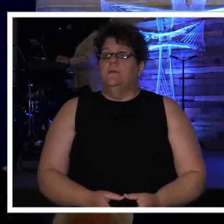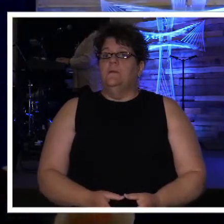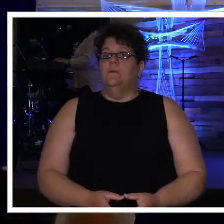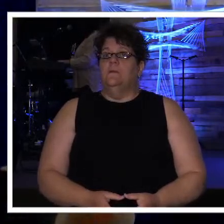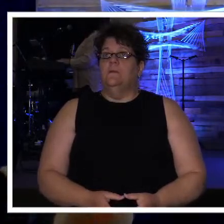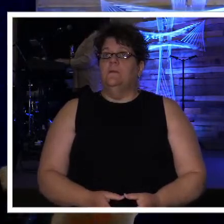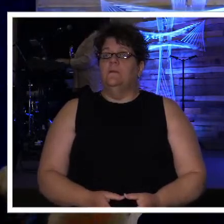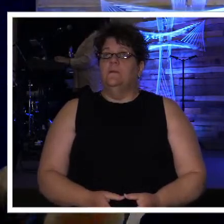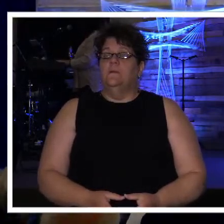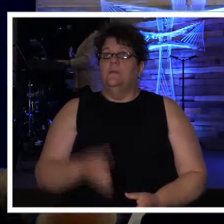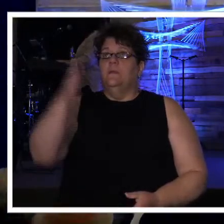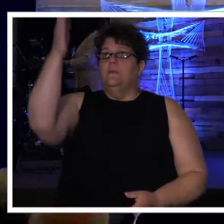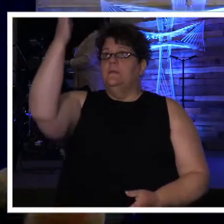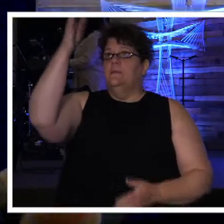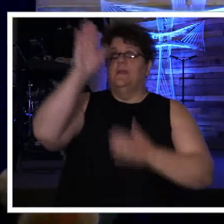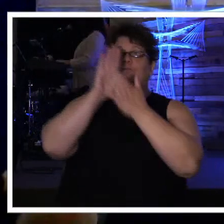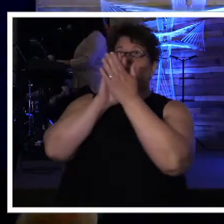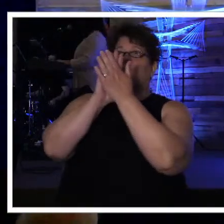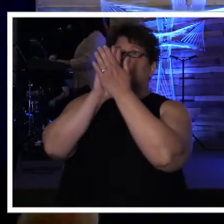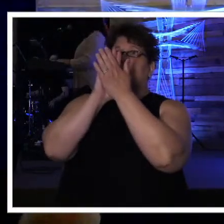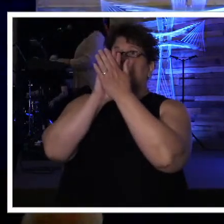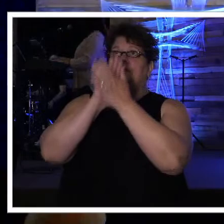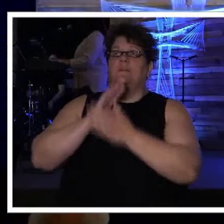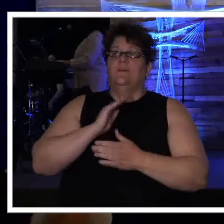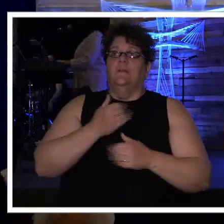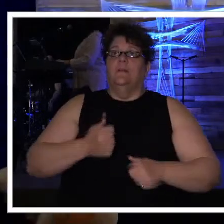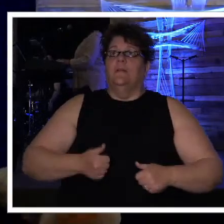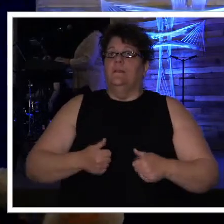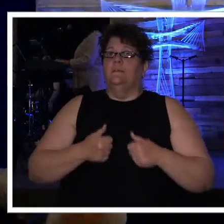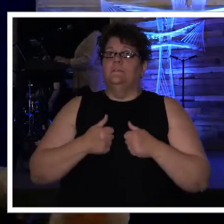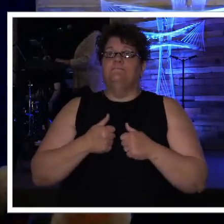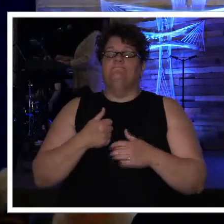hyper present in our lives, even when we don't even see you there.